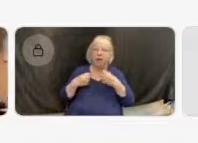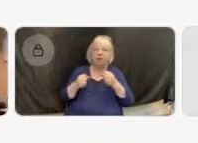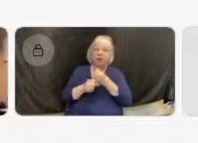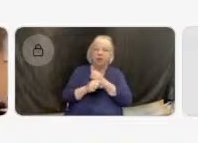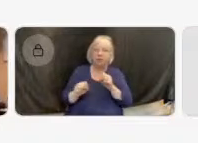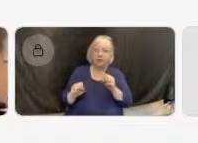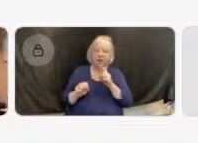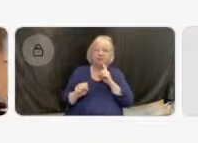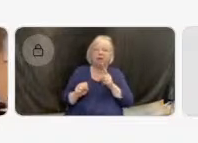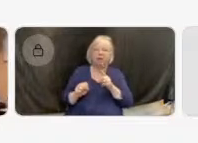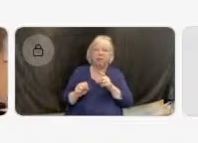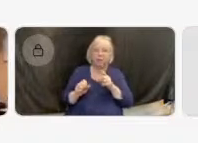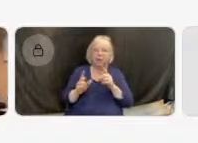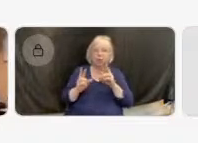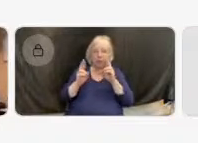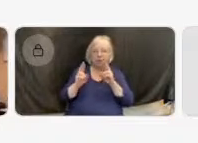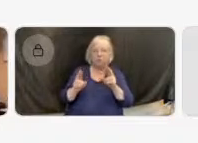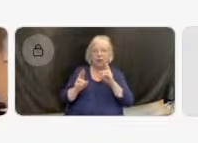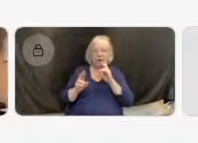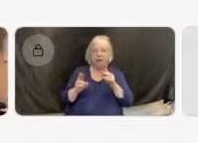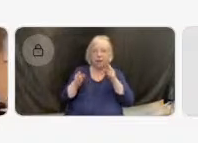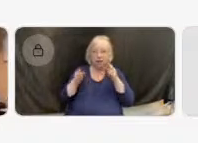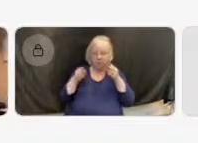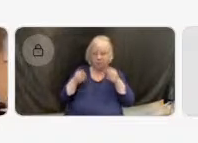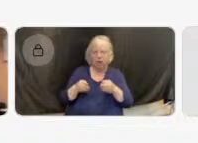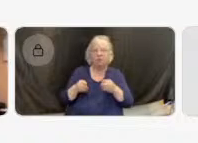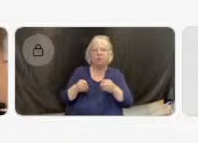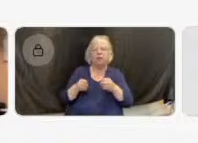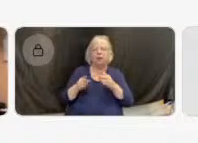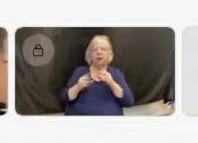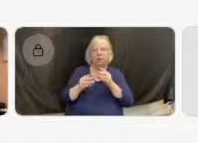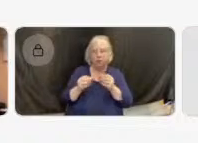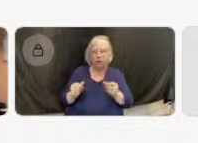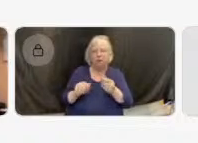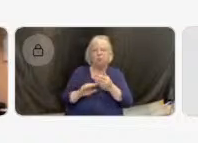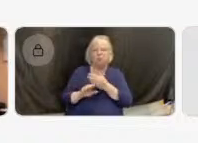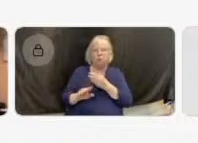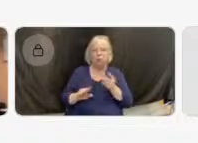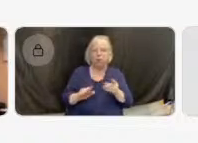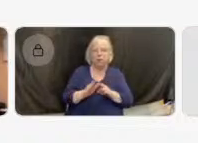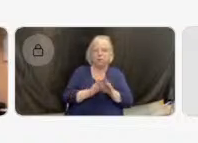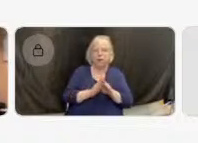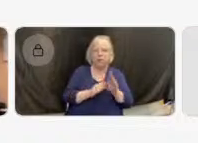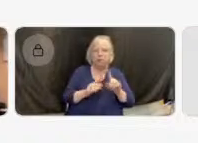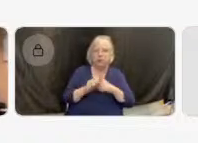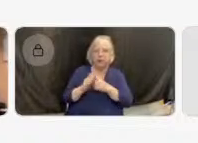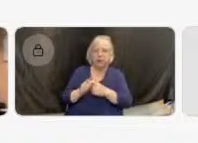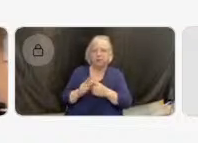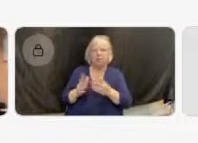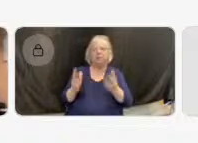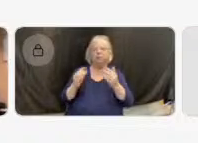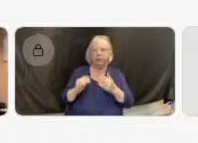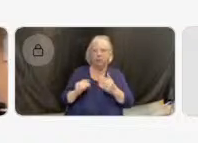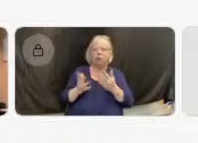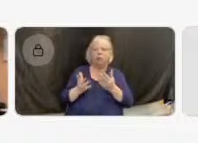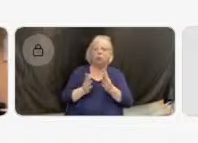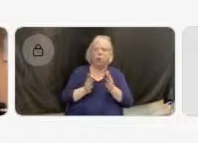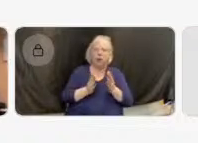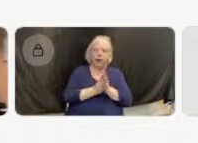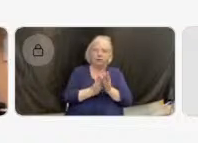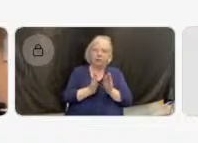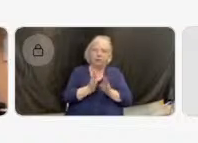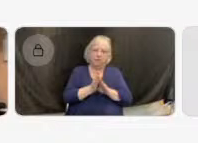addressed before development begins. Next, we request once again that the developer change the proposal to better